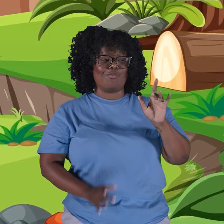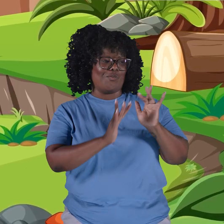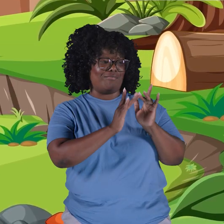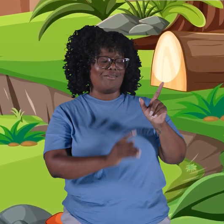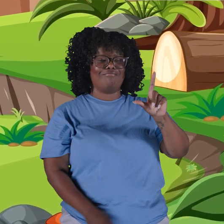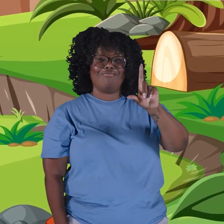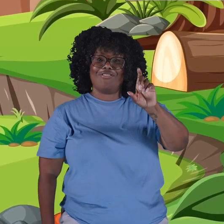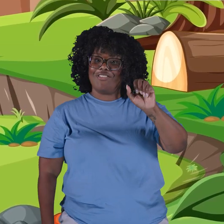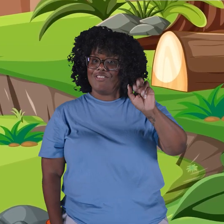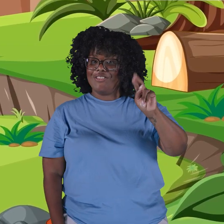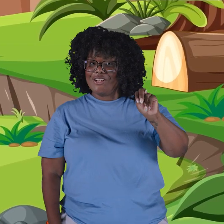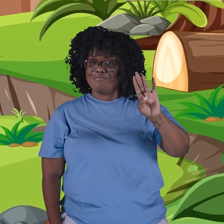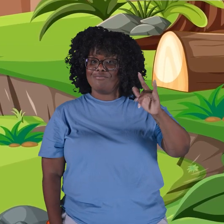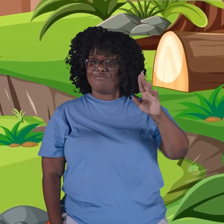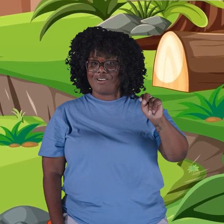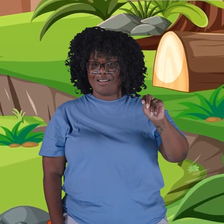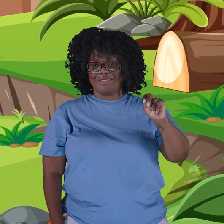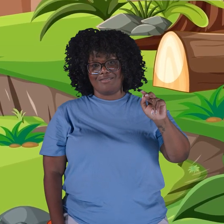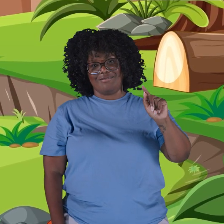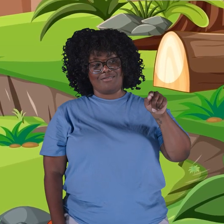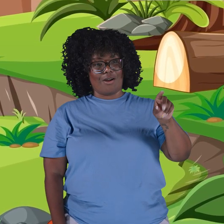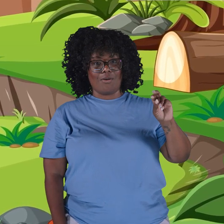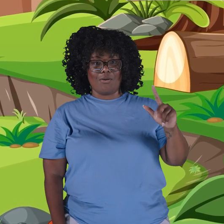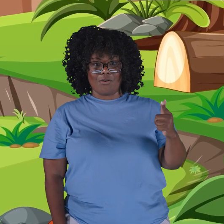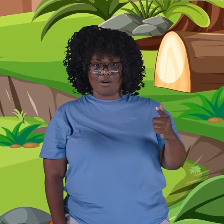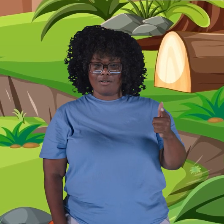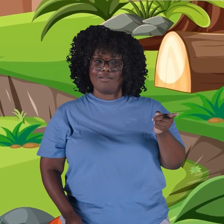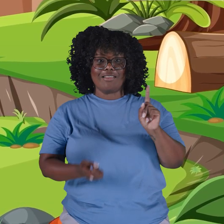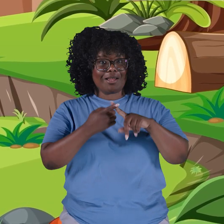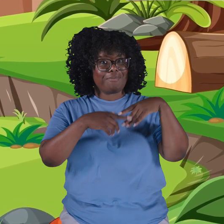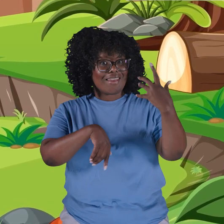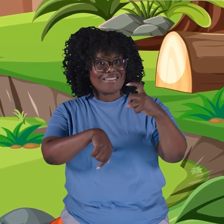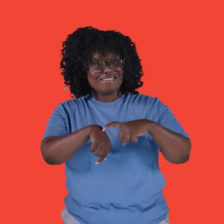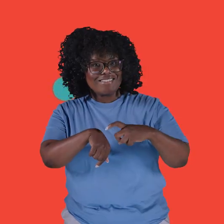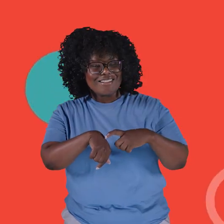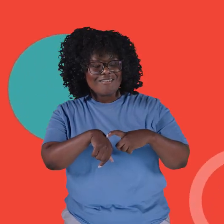LearnBright.org. Until next time!